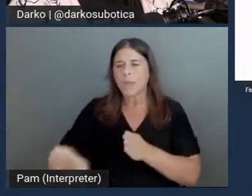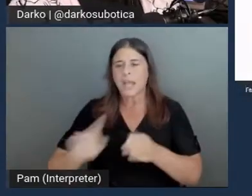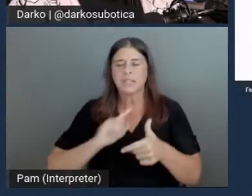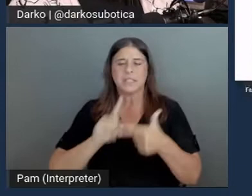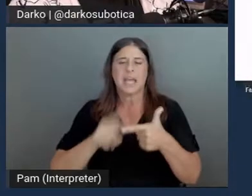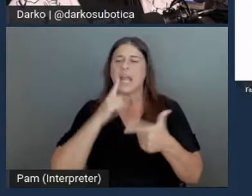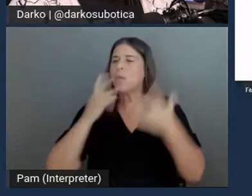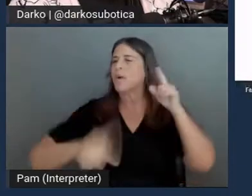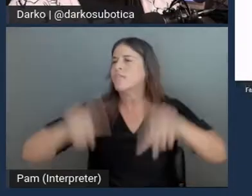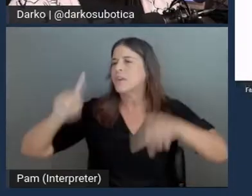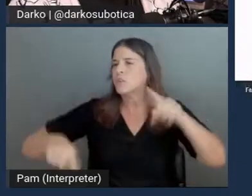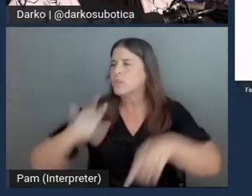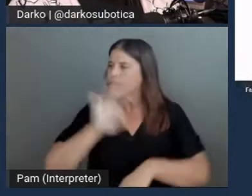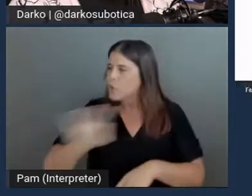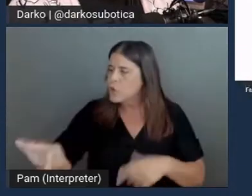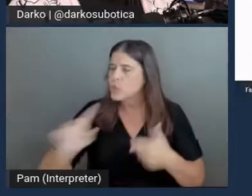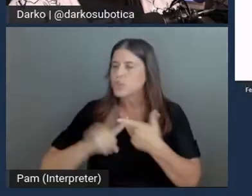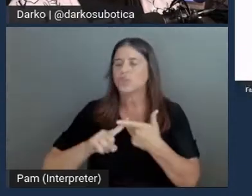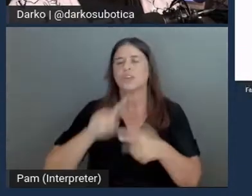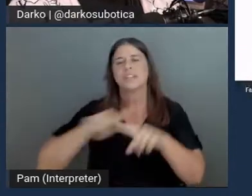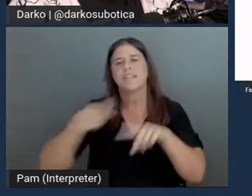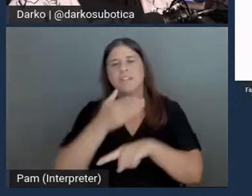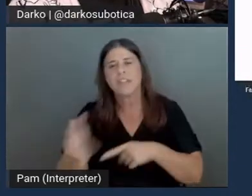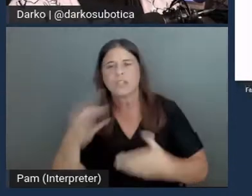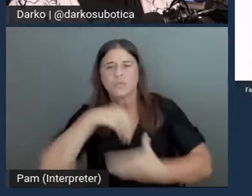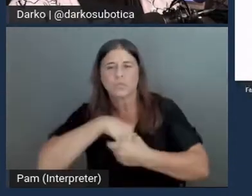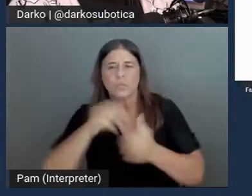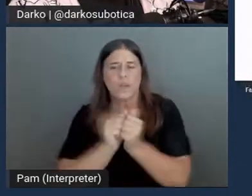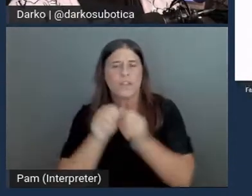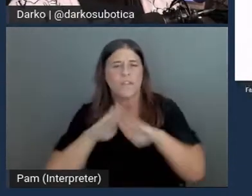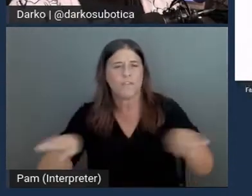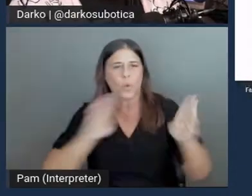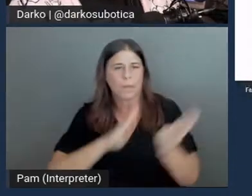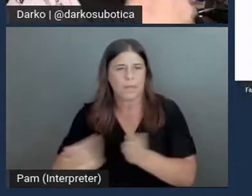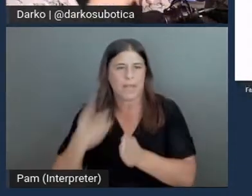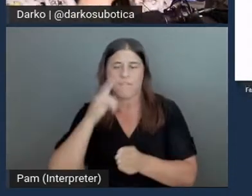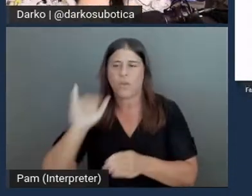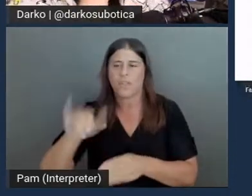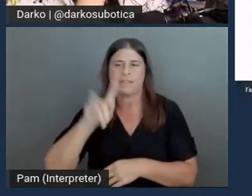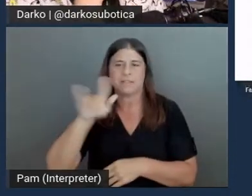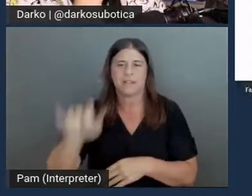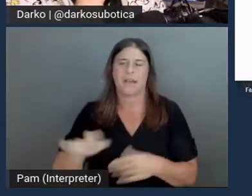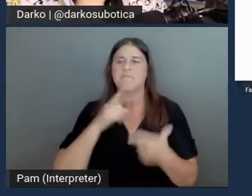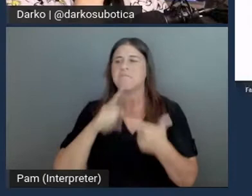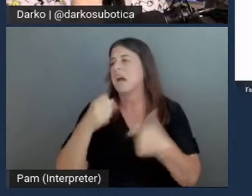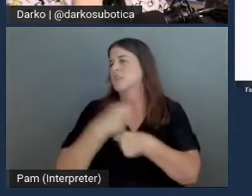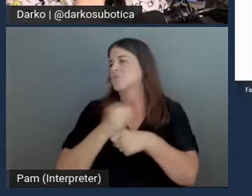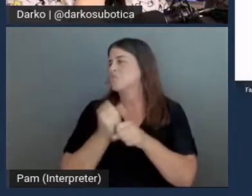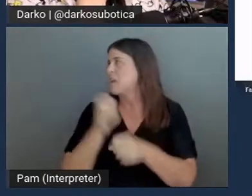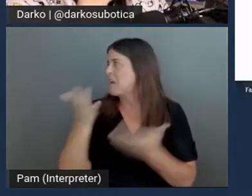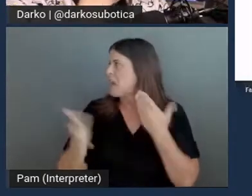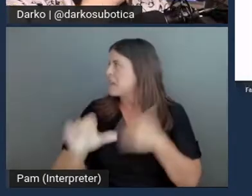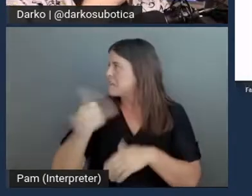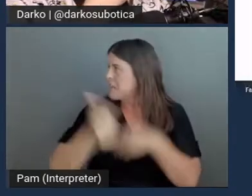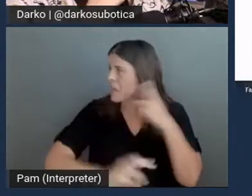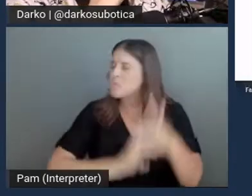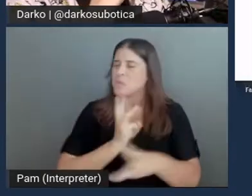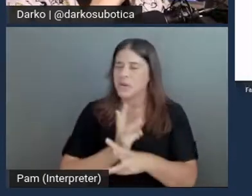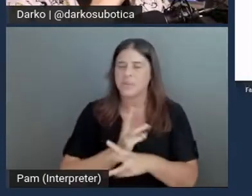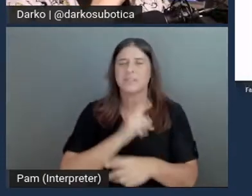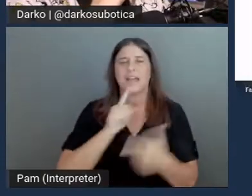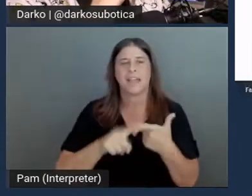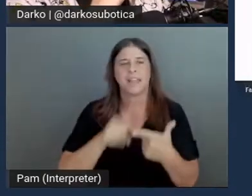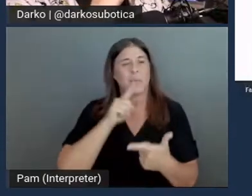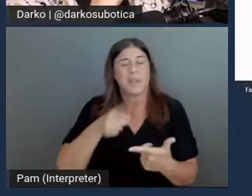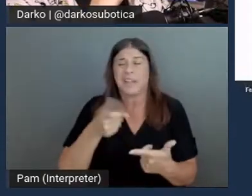of furniture and components within the floor plan, to this time. So I can generate like 10 worlds in a matter of a